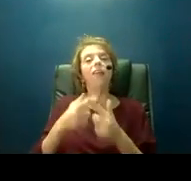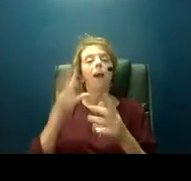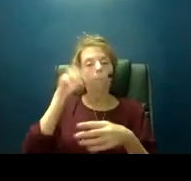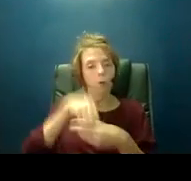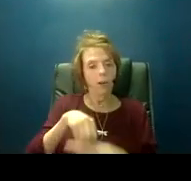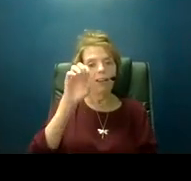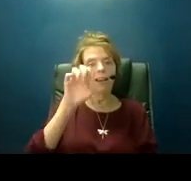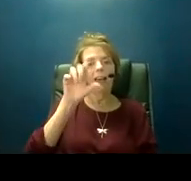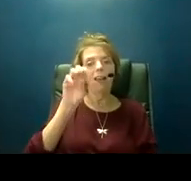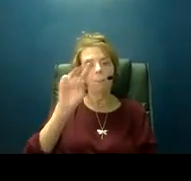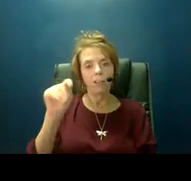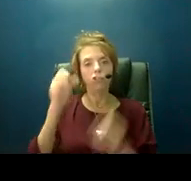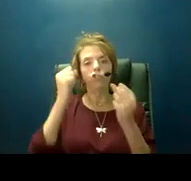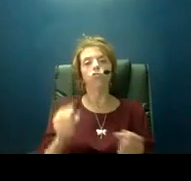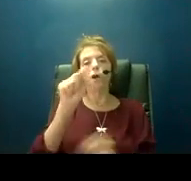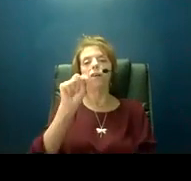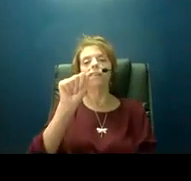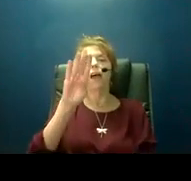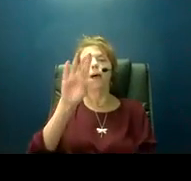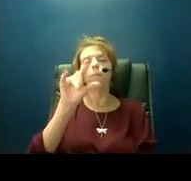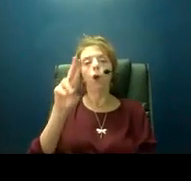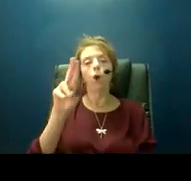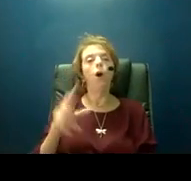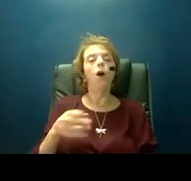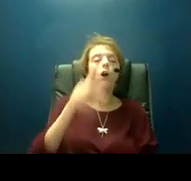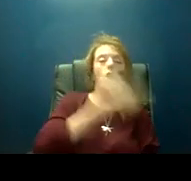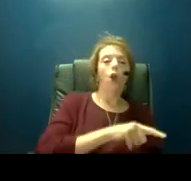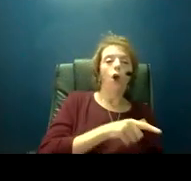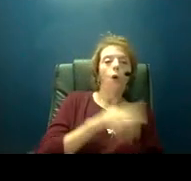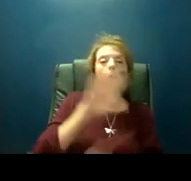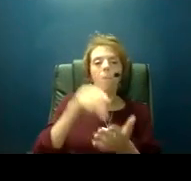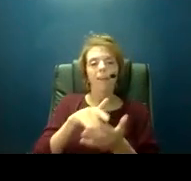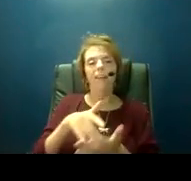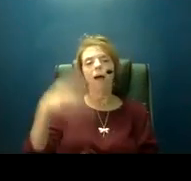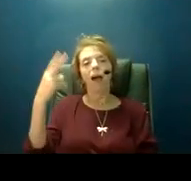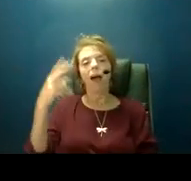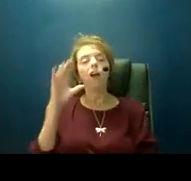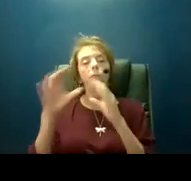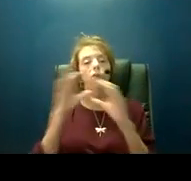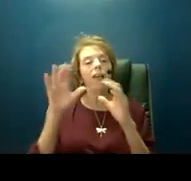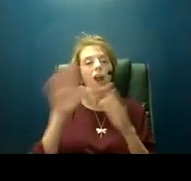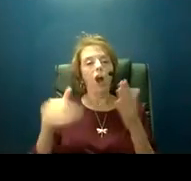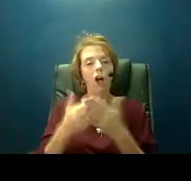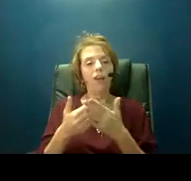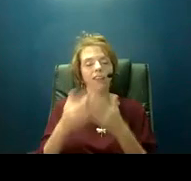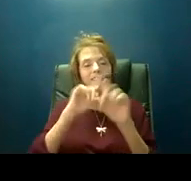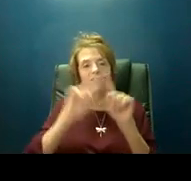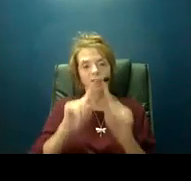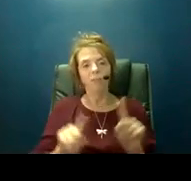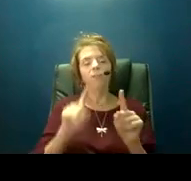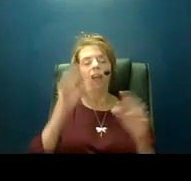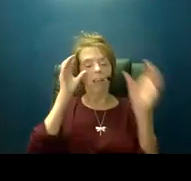Strong tableau have a variety of levels, low, medium, high. So this idea of communicating all these concepts in different ways